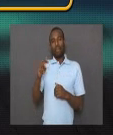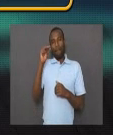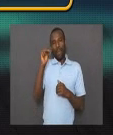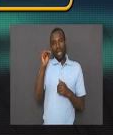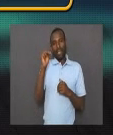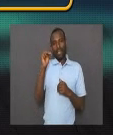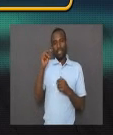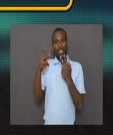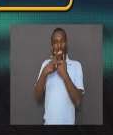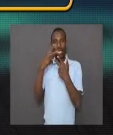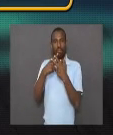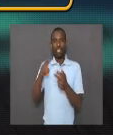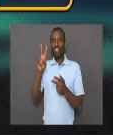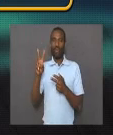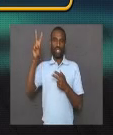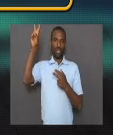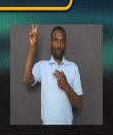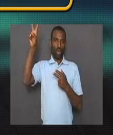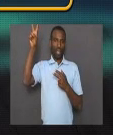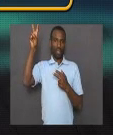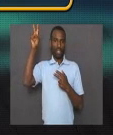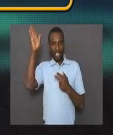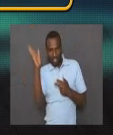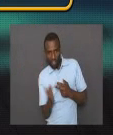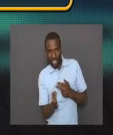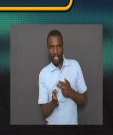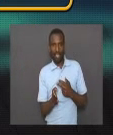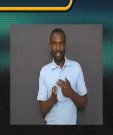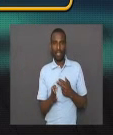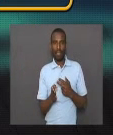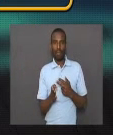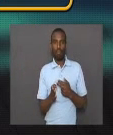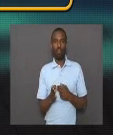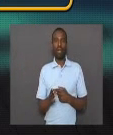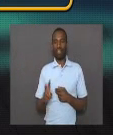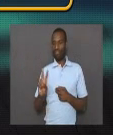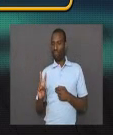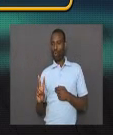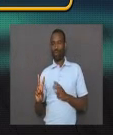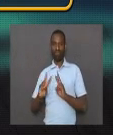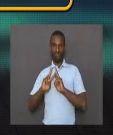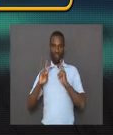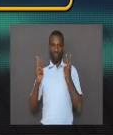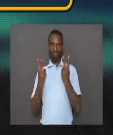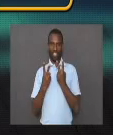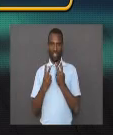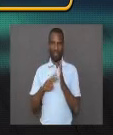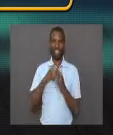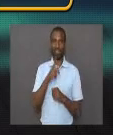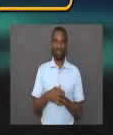times velocity squared divided by volume.